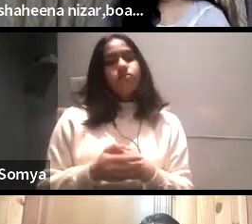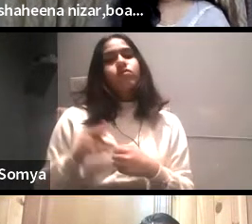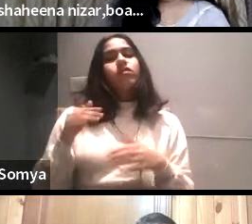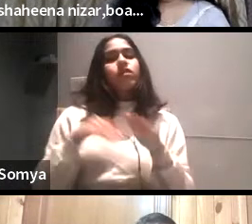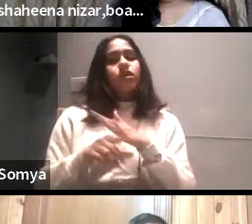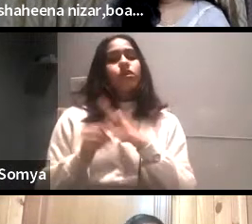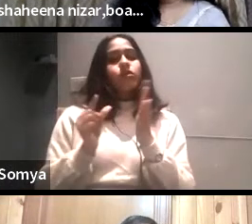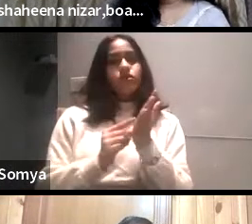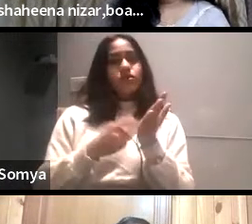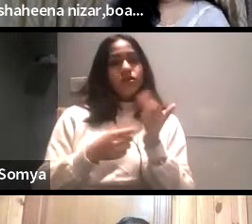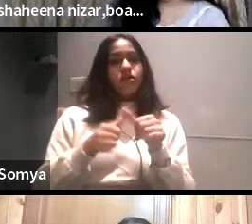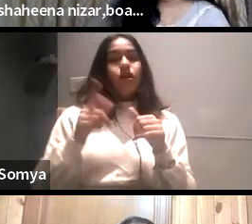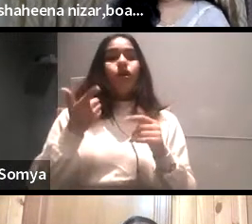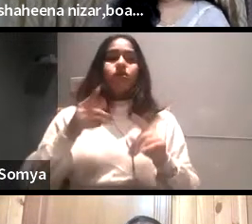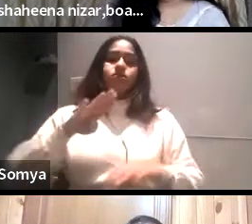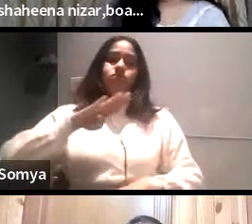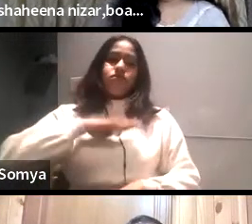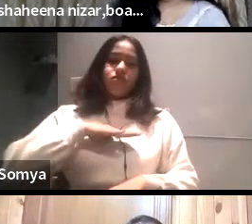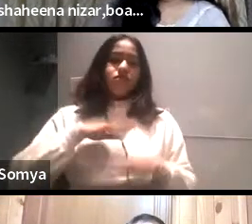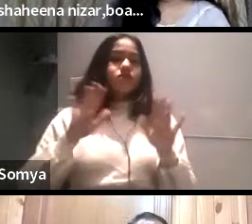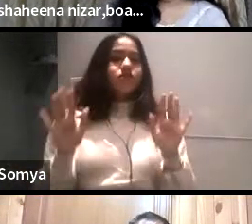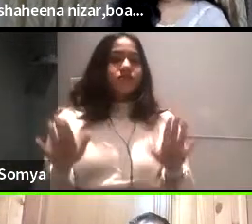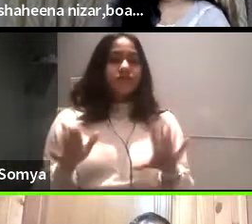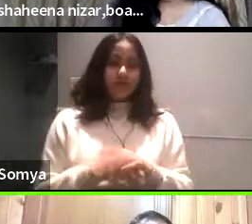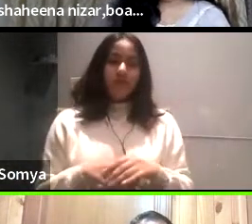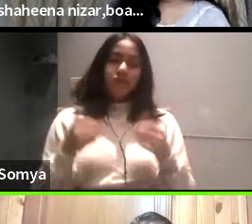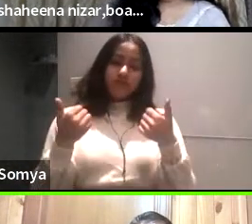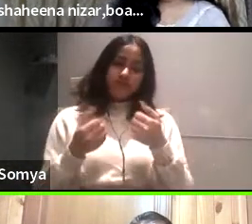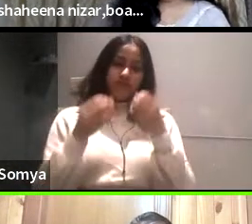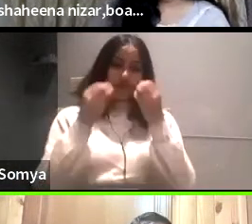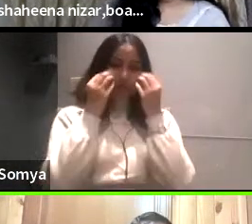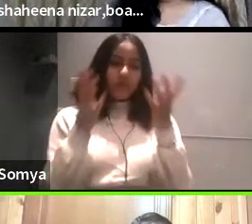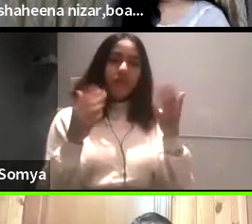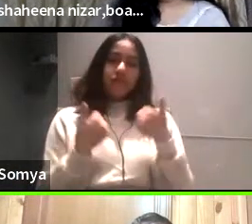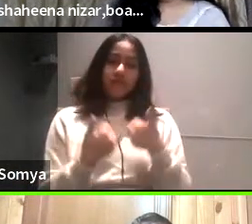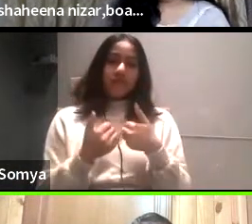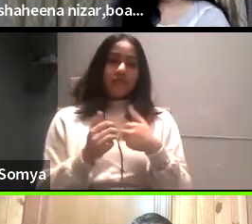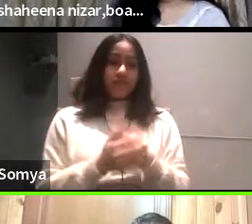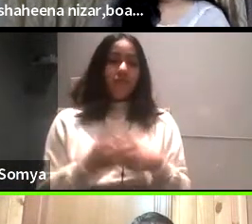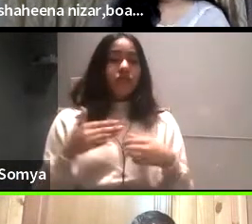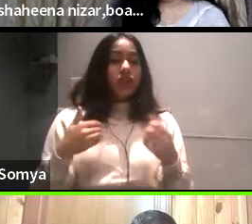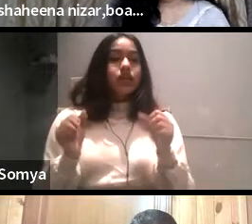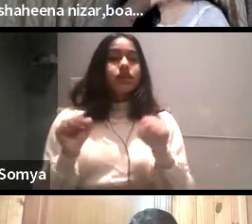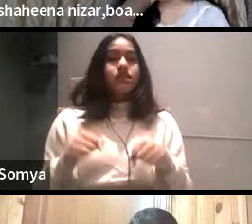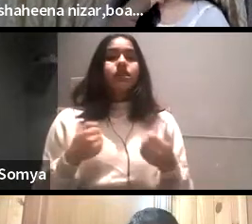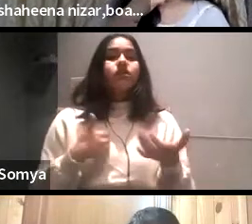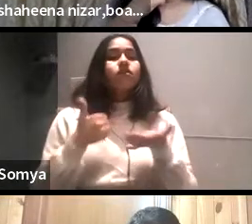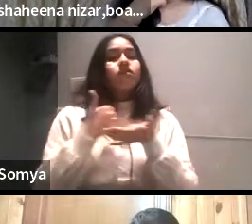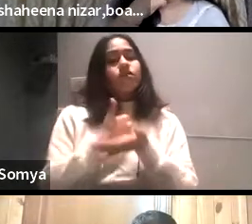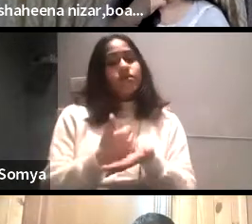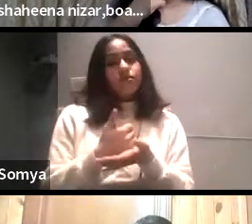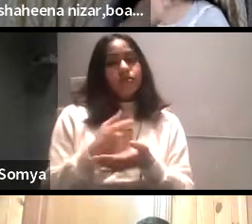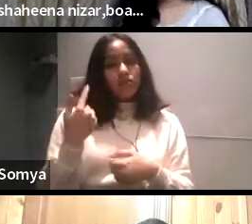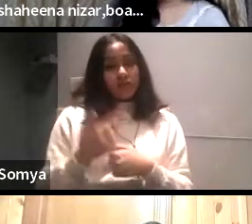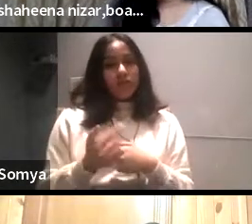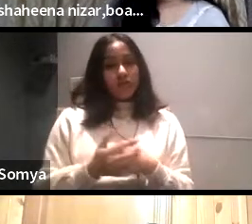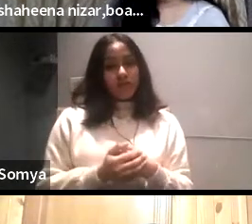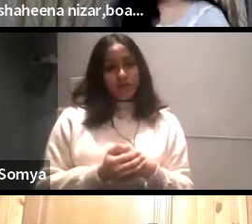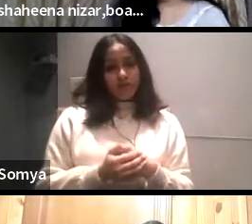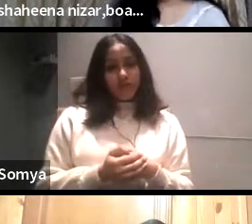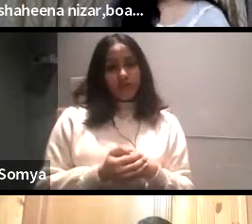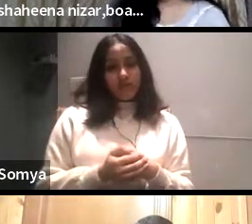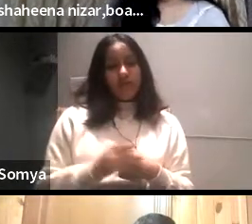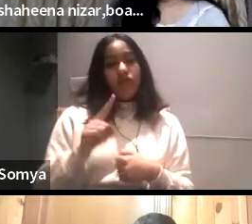Yeola and Pune. Wow. We also helped them to make, we